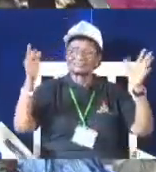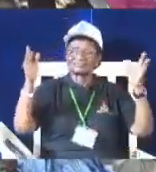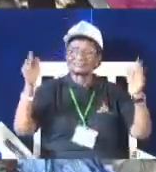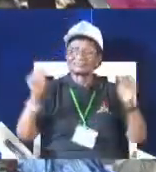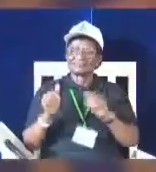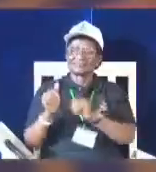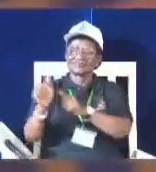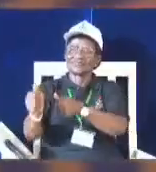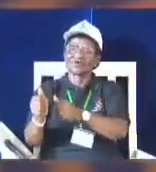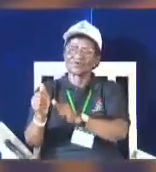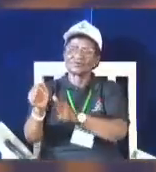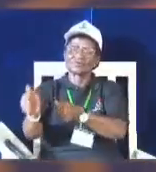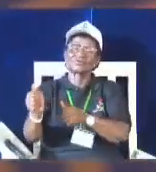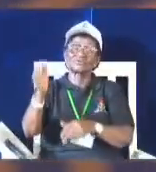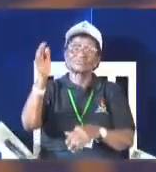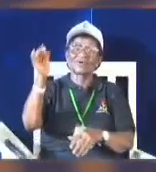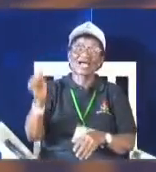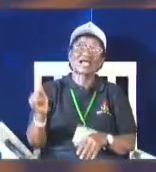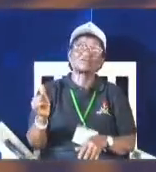followed by